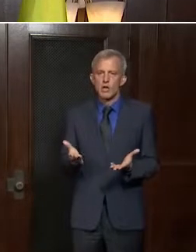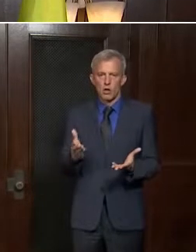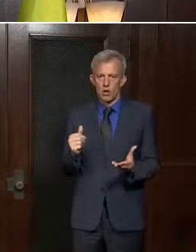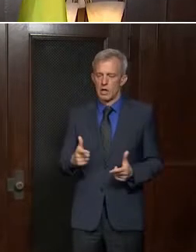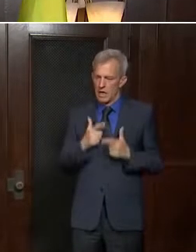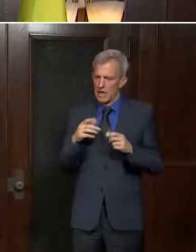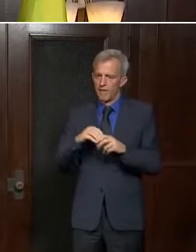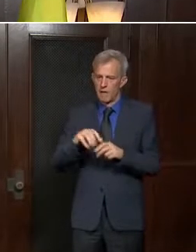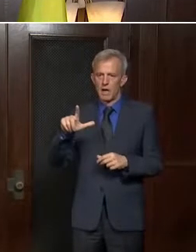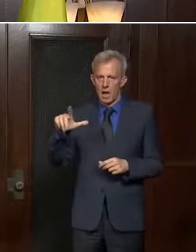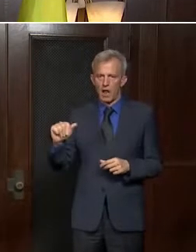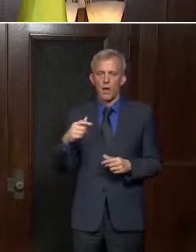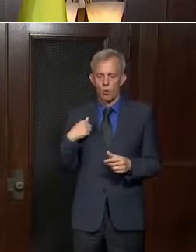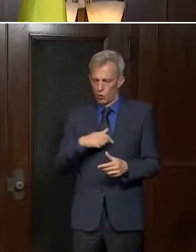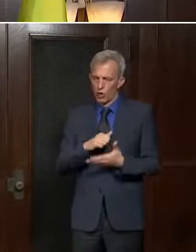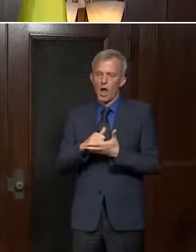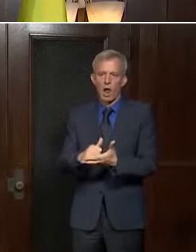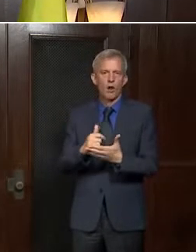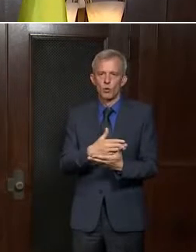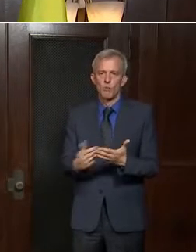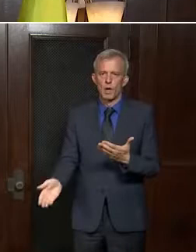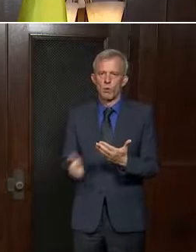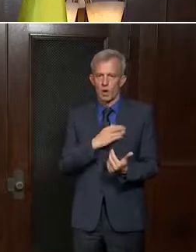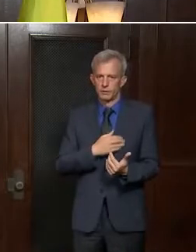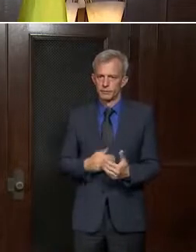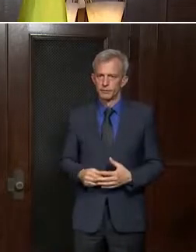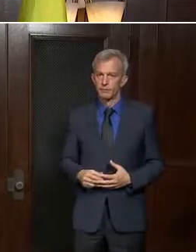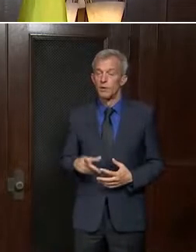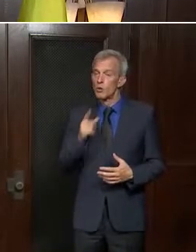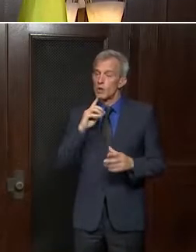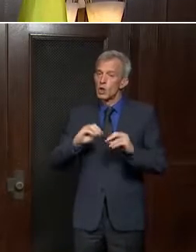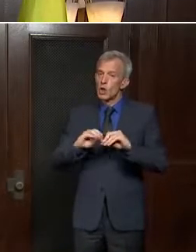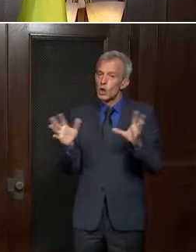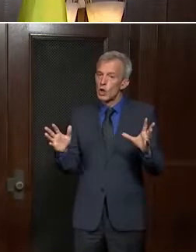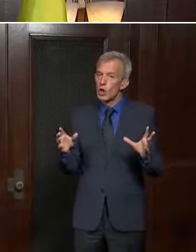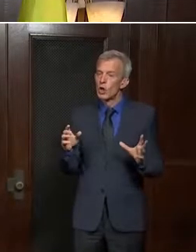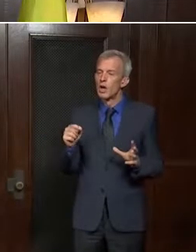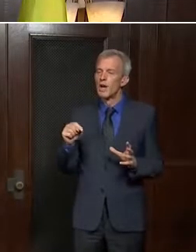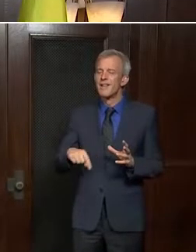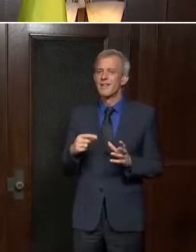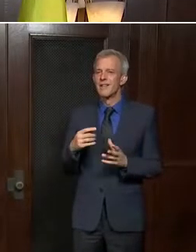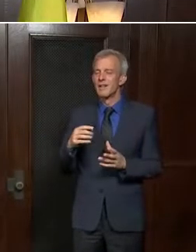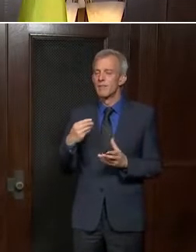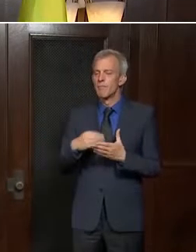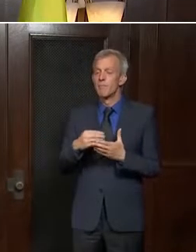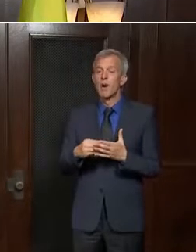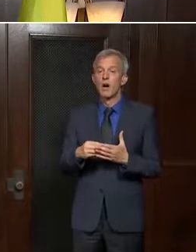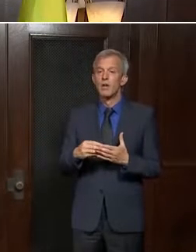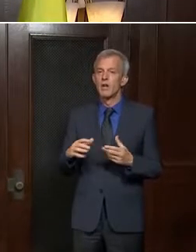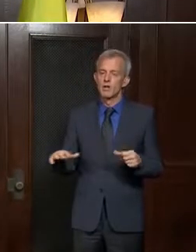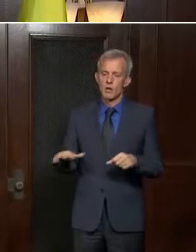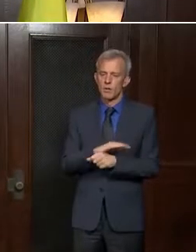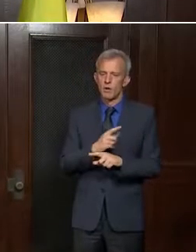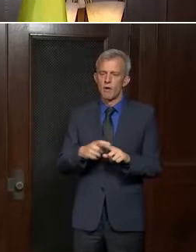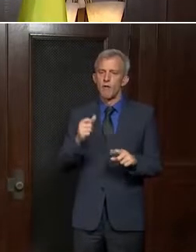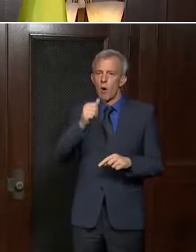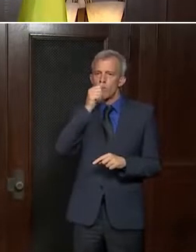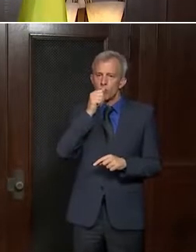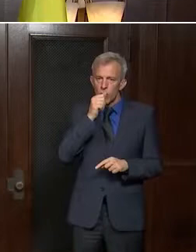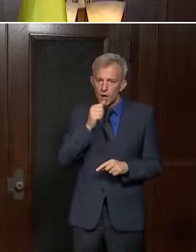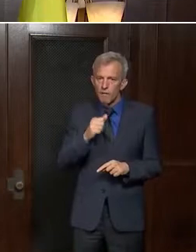Angelinos, and we will help them no matter what. To be clear, this initiative is funded entirely through private and